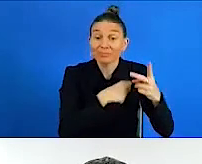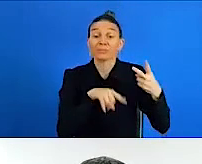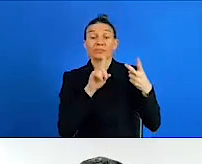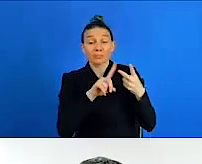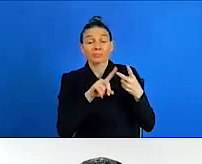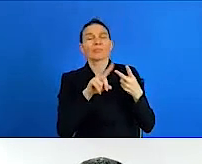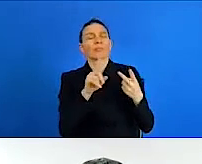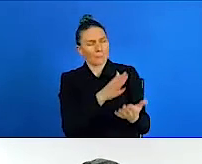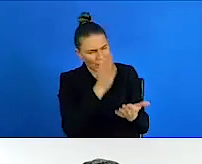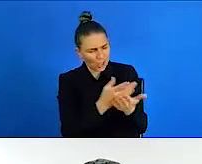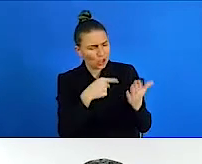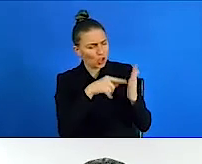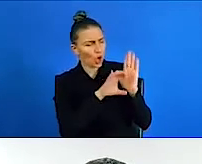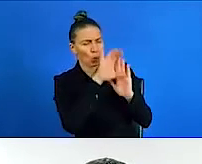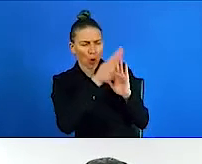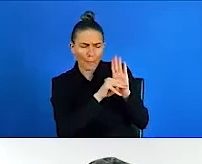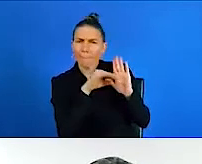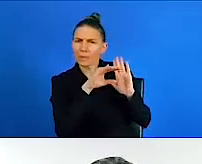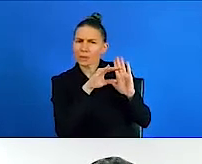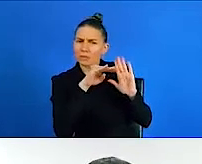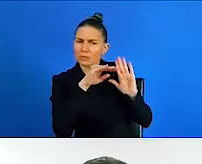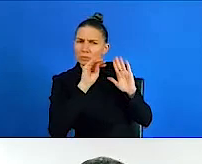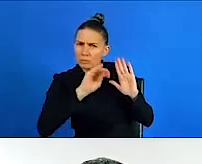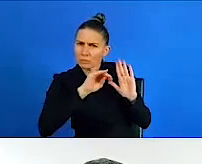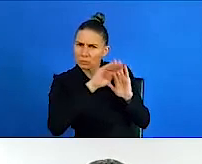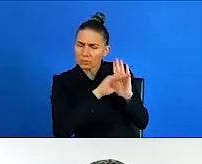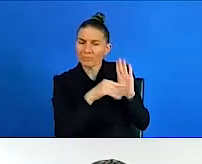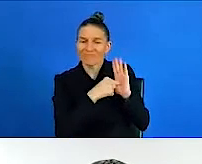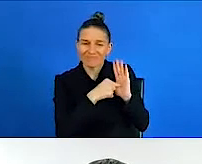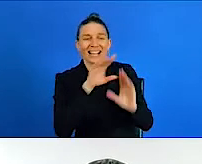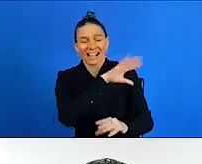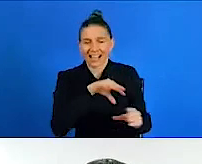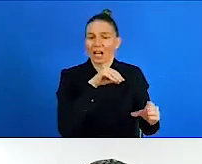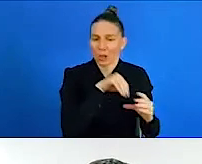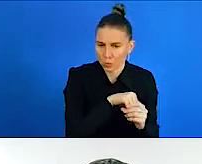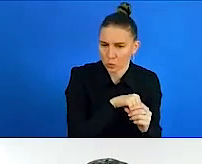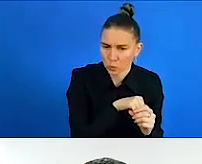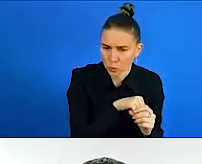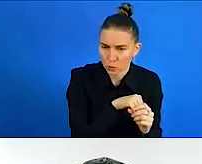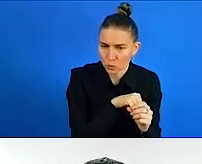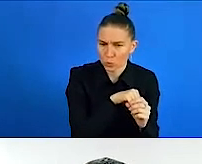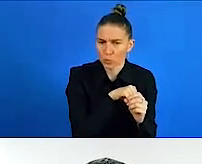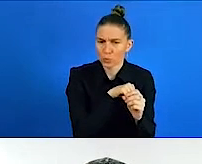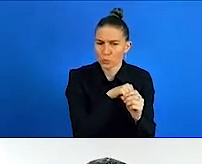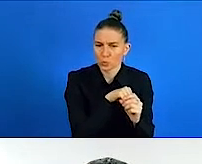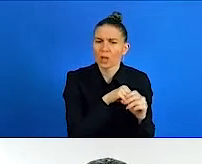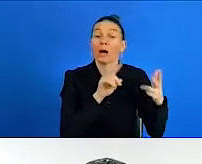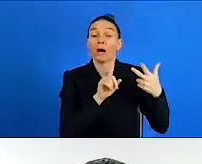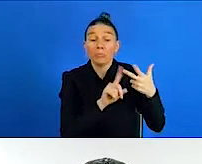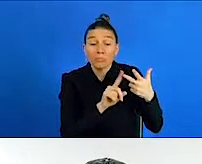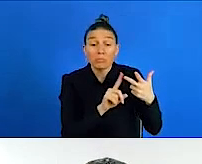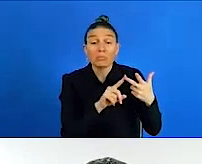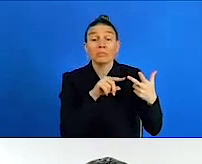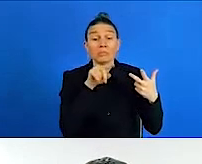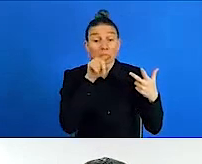like a disability friendly training institutions or something like that. So that's actually quite a good good